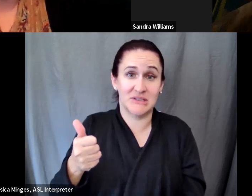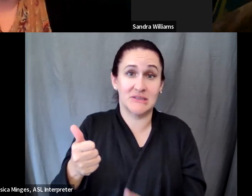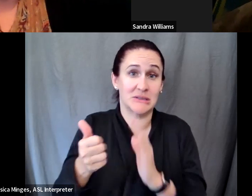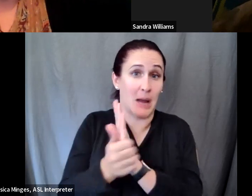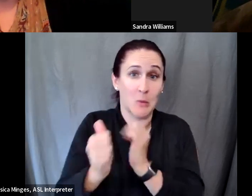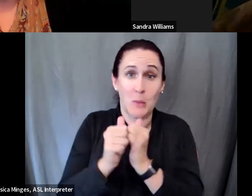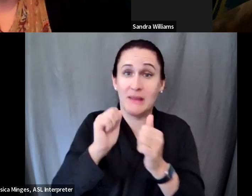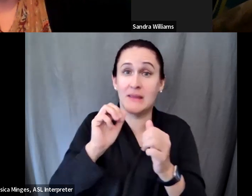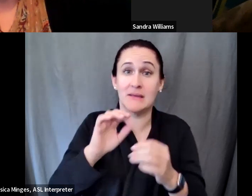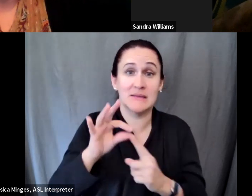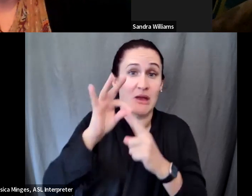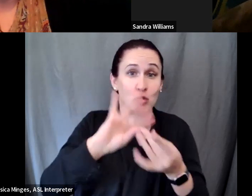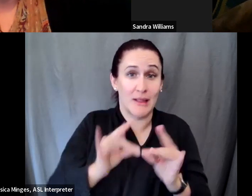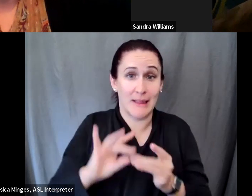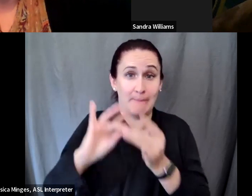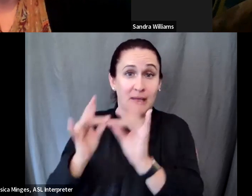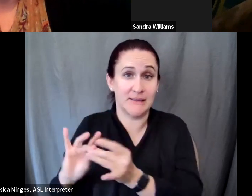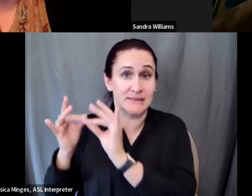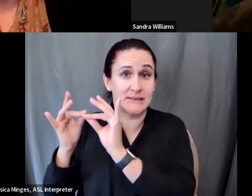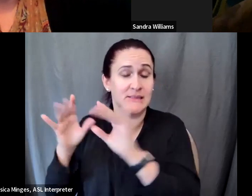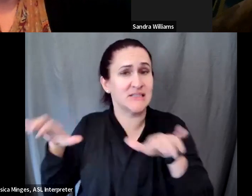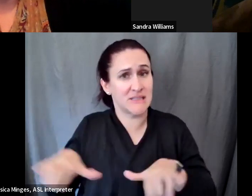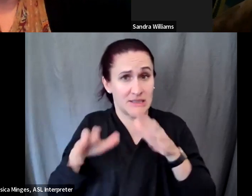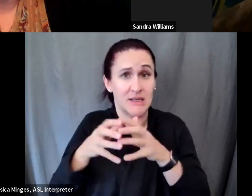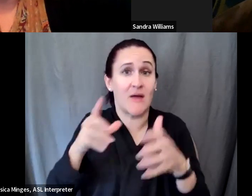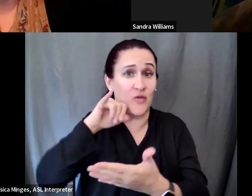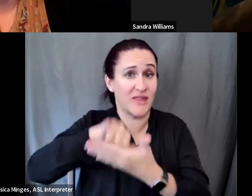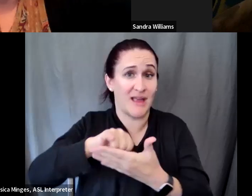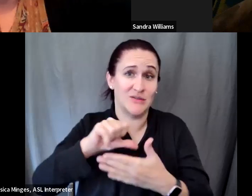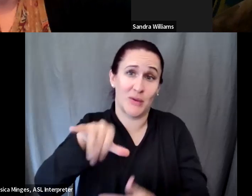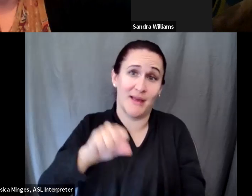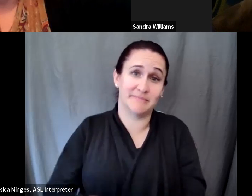does a lot for that. So yeah.